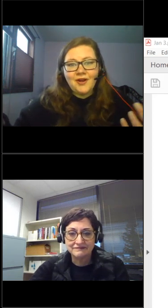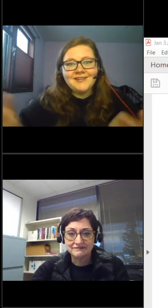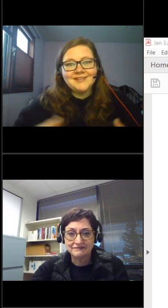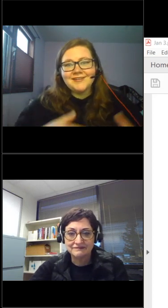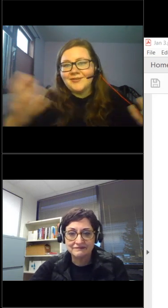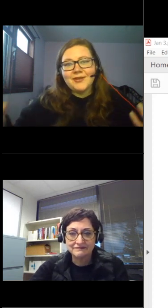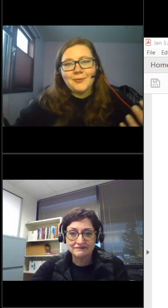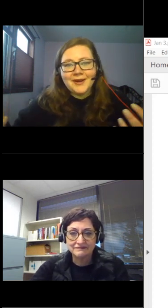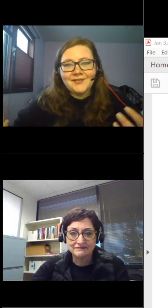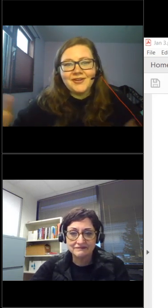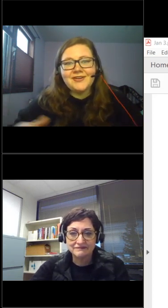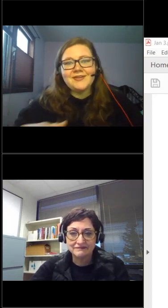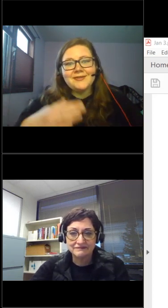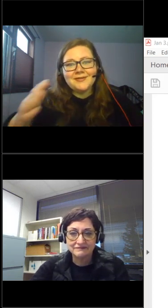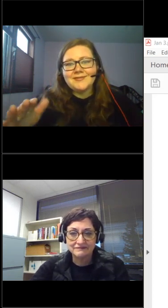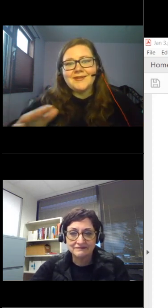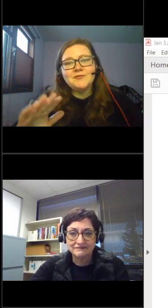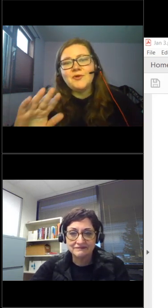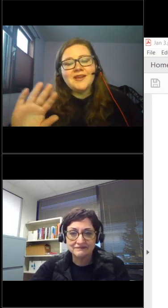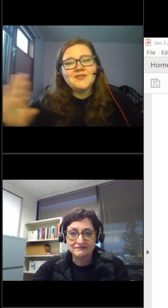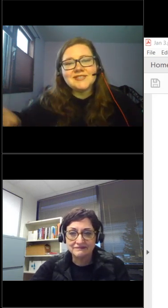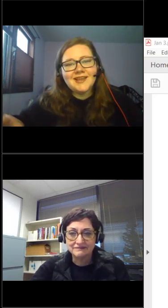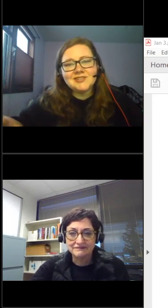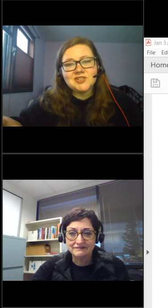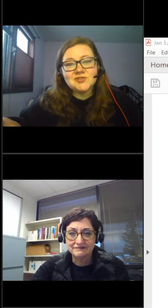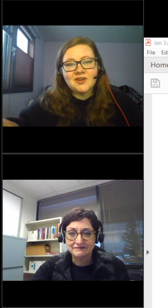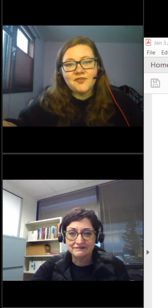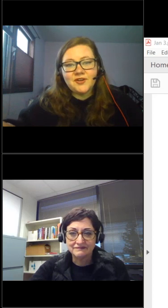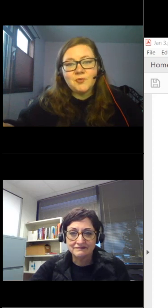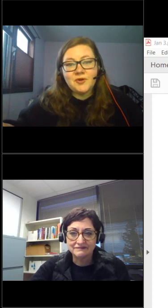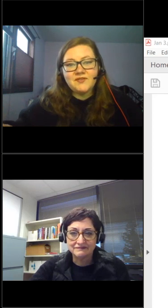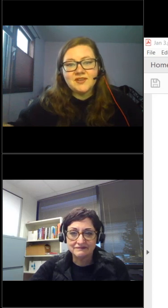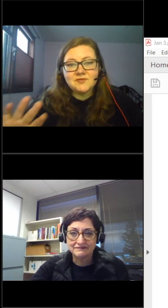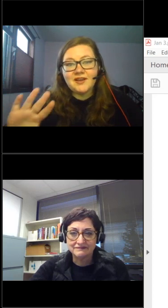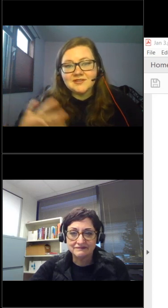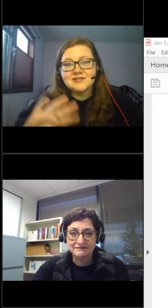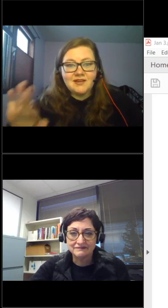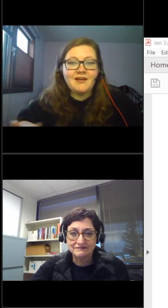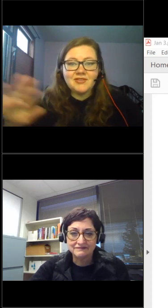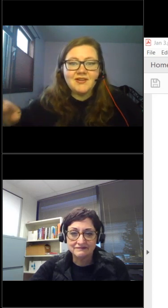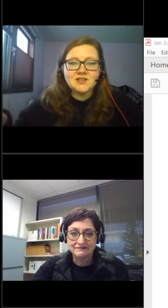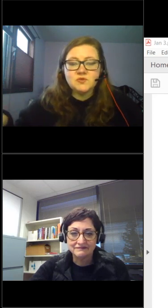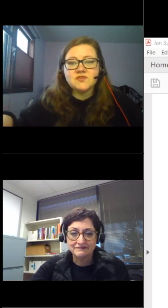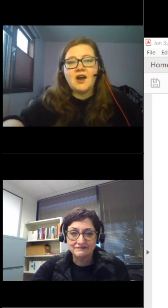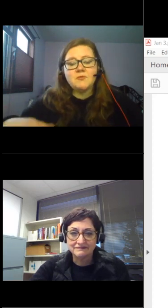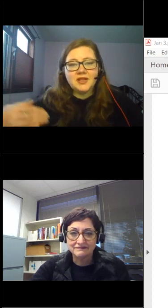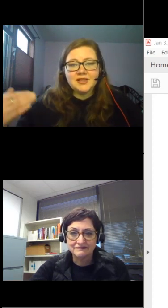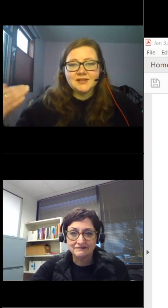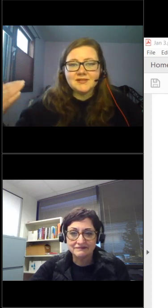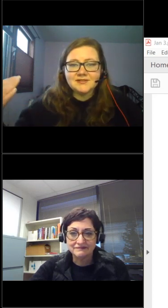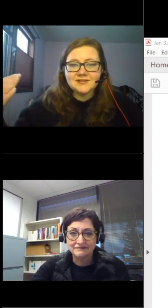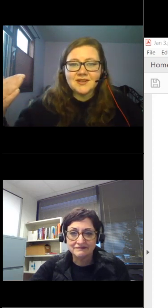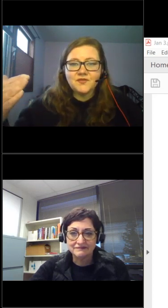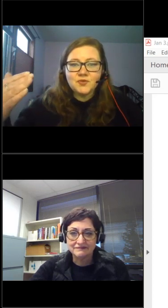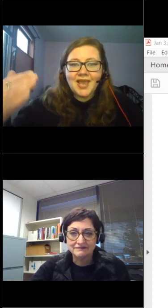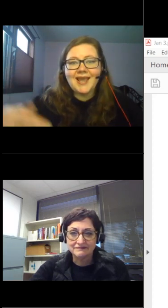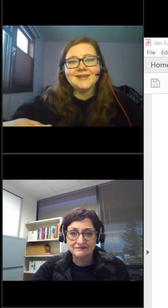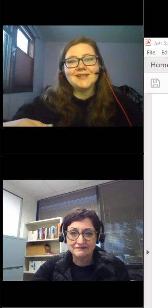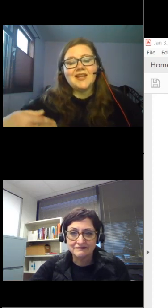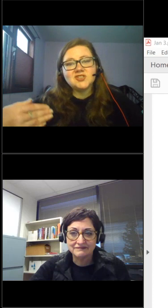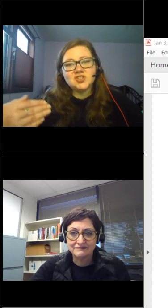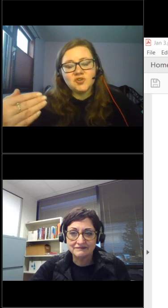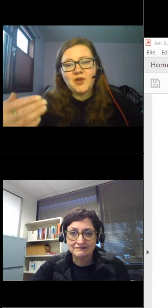anymore, whatever. And we're not even saying to do that for your previous records, because their case moves on. But if you